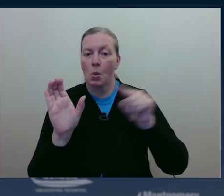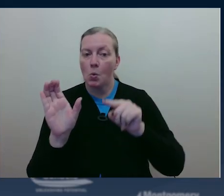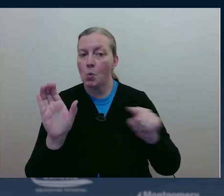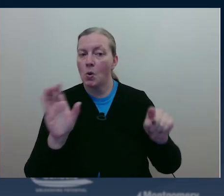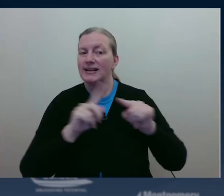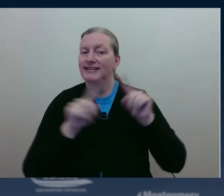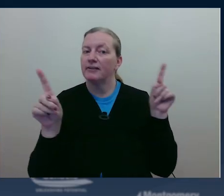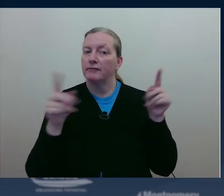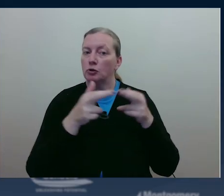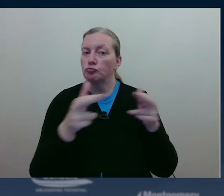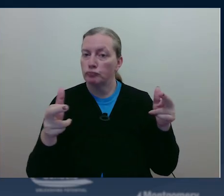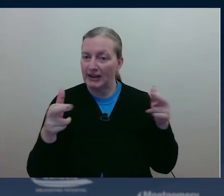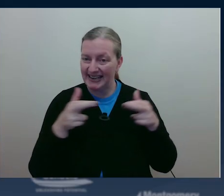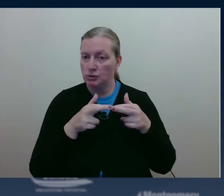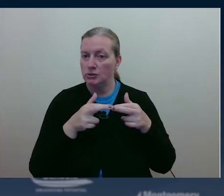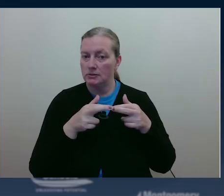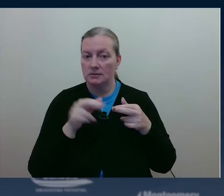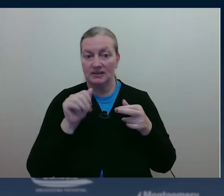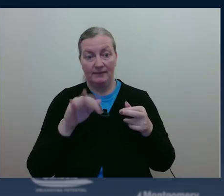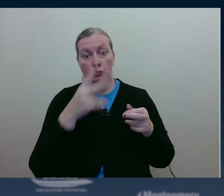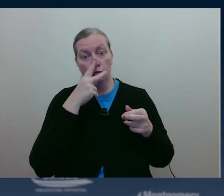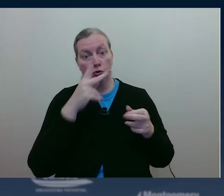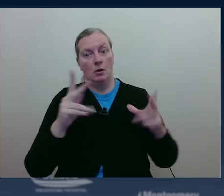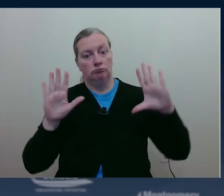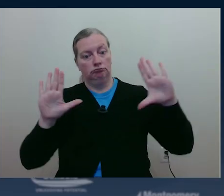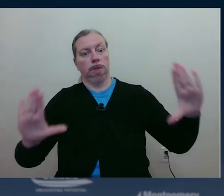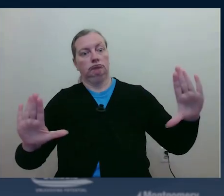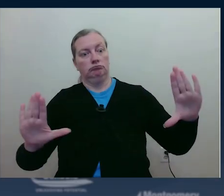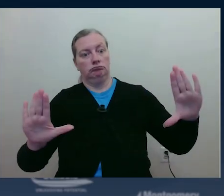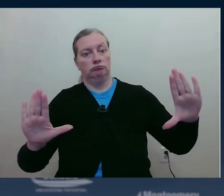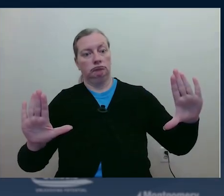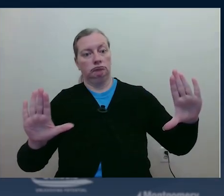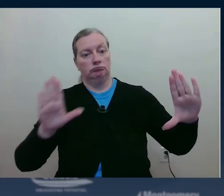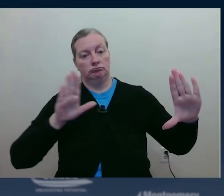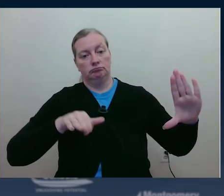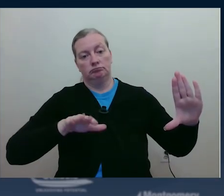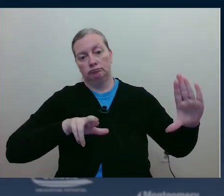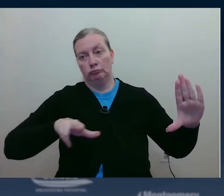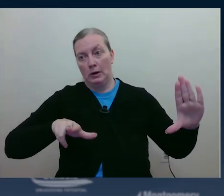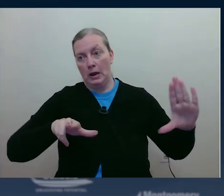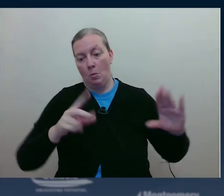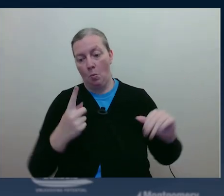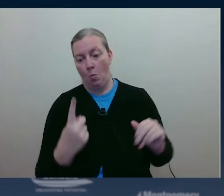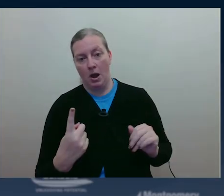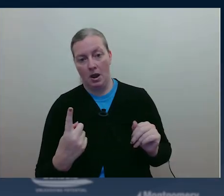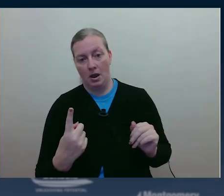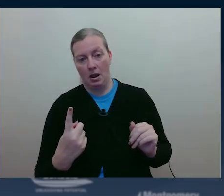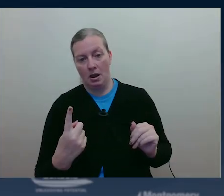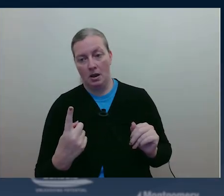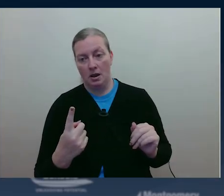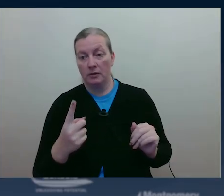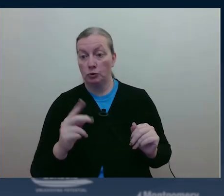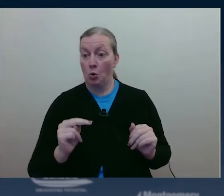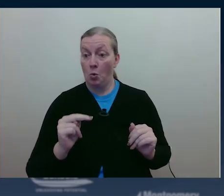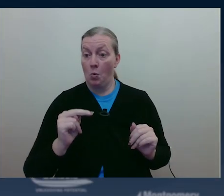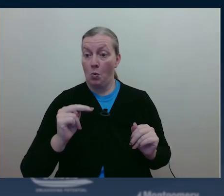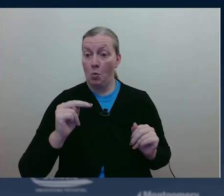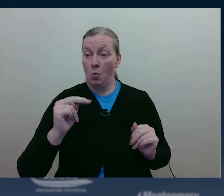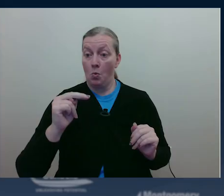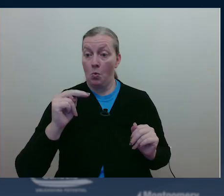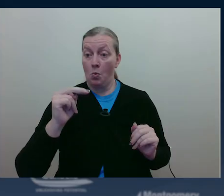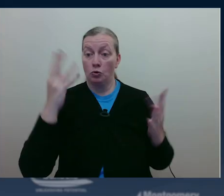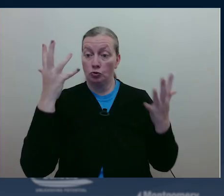view. Down in the bottom right-hand corner is Region 1, and moving your way north to the dark green would be